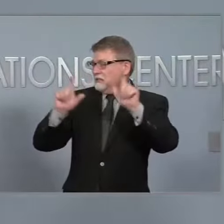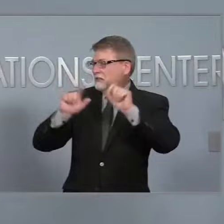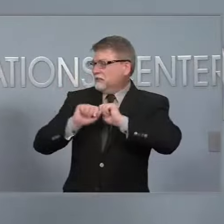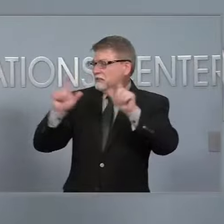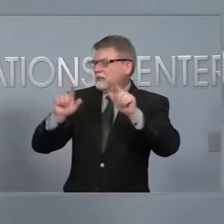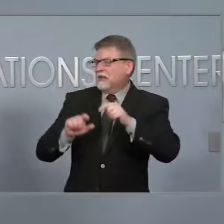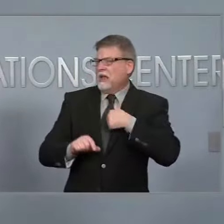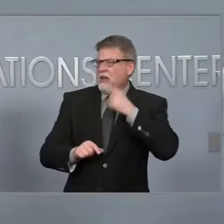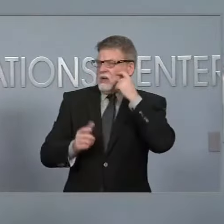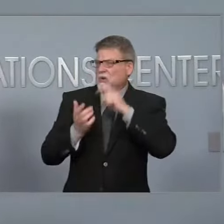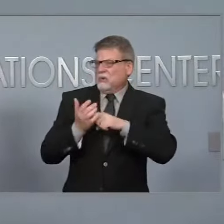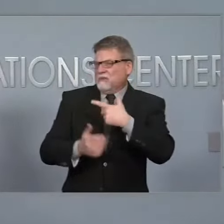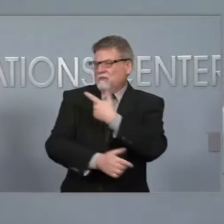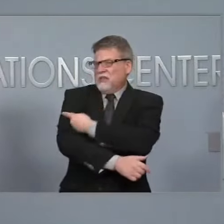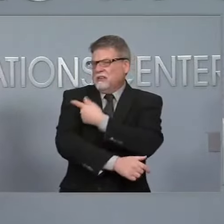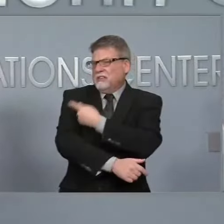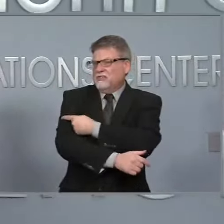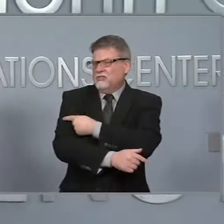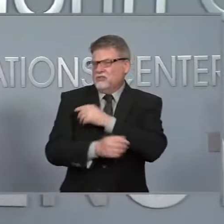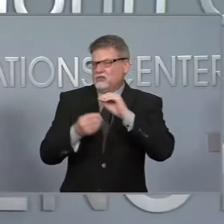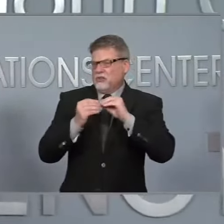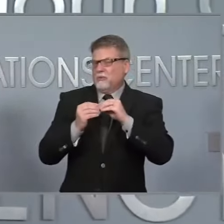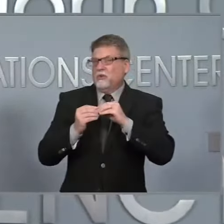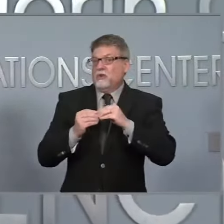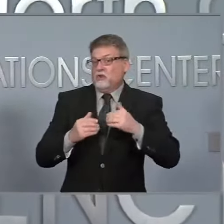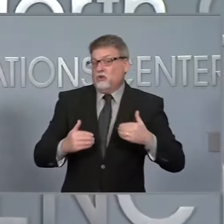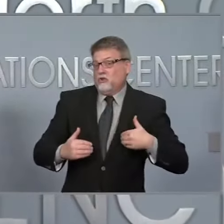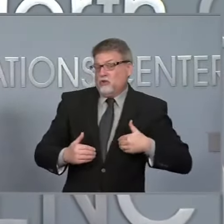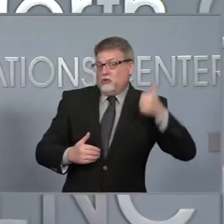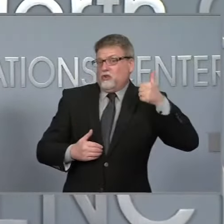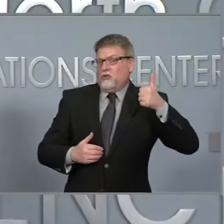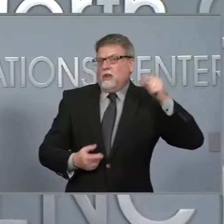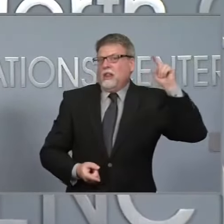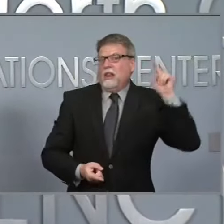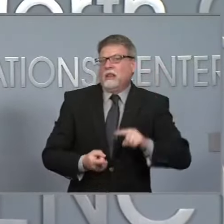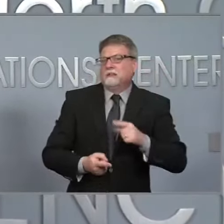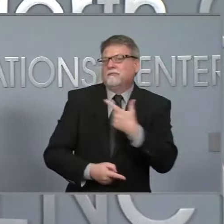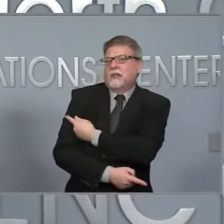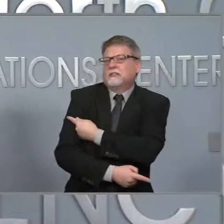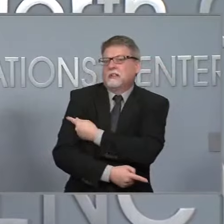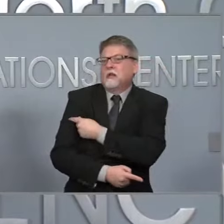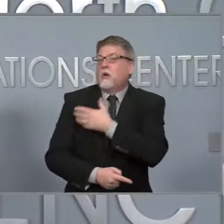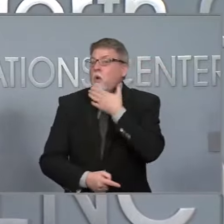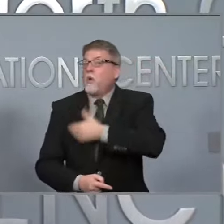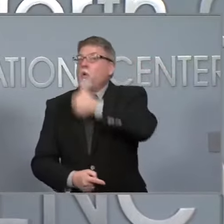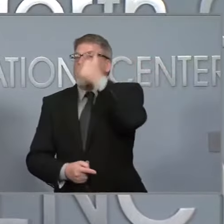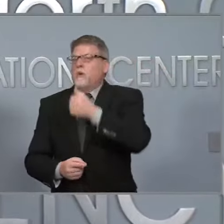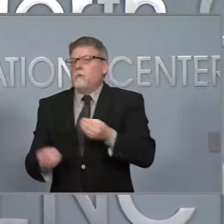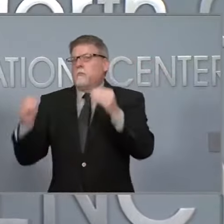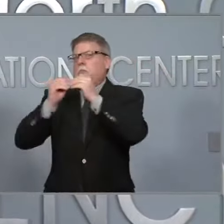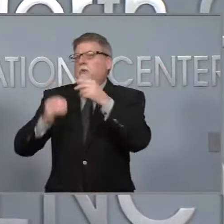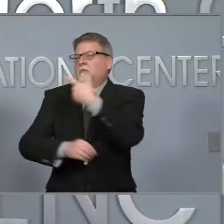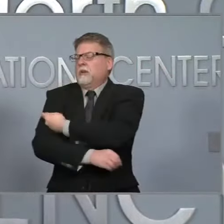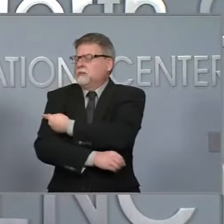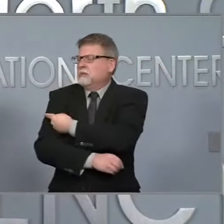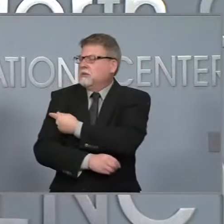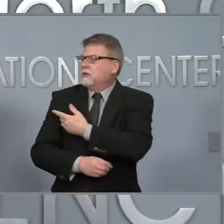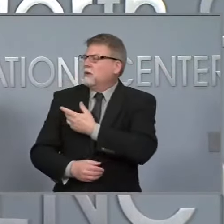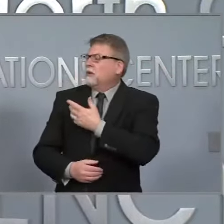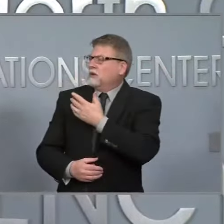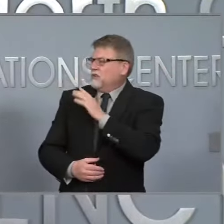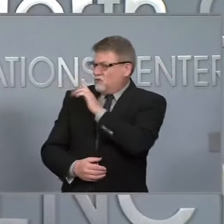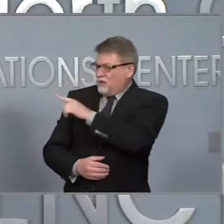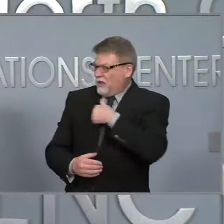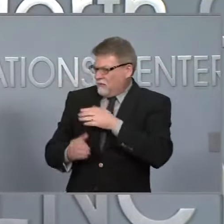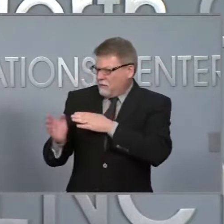The younger the demographic, the less vaccinated they were. Can you talk about the strategy now for reaching those